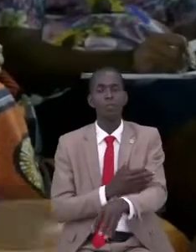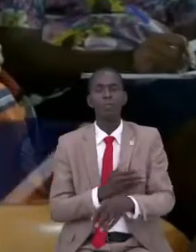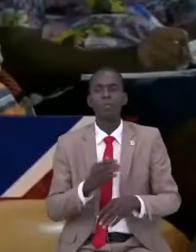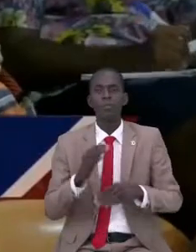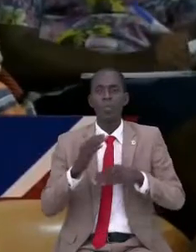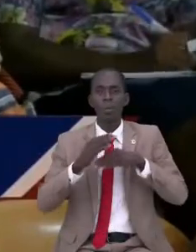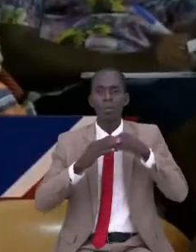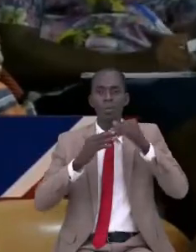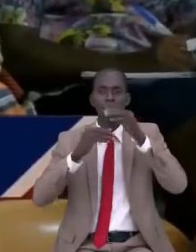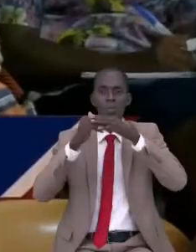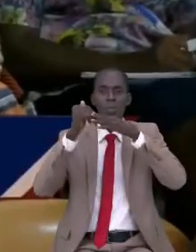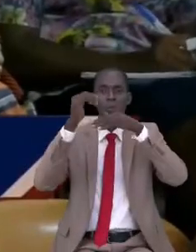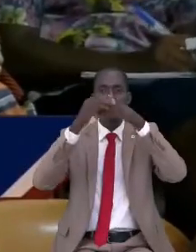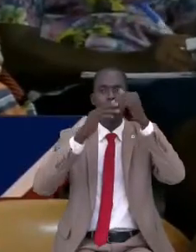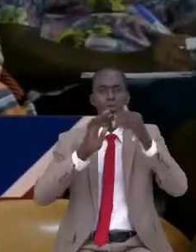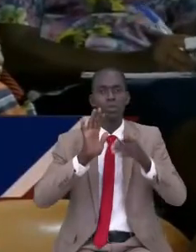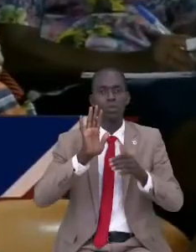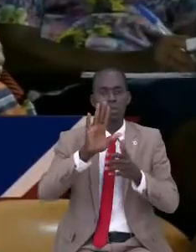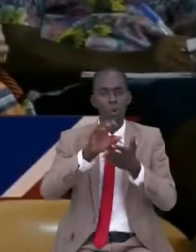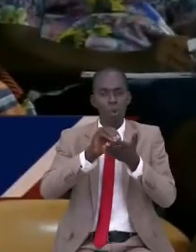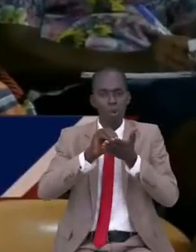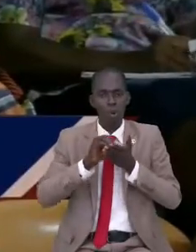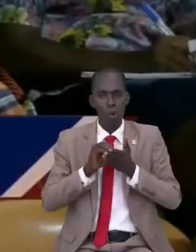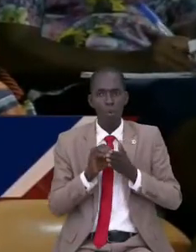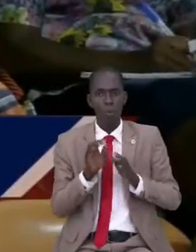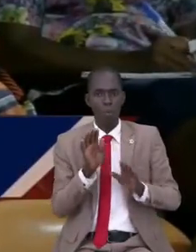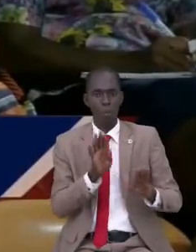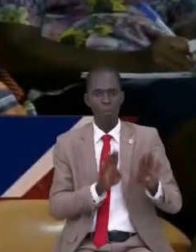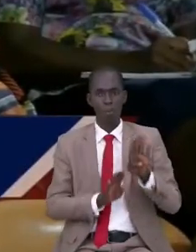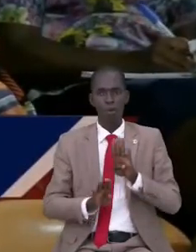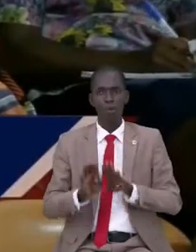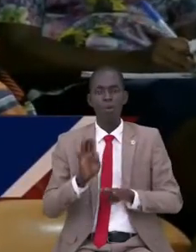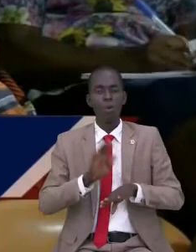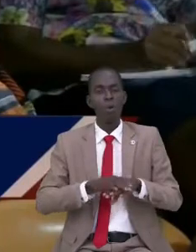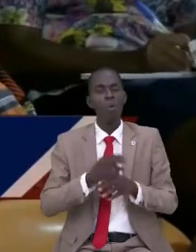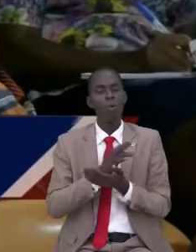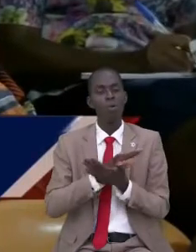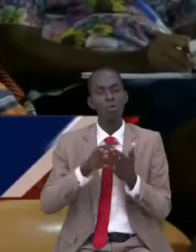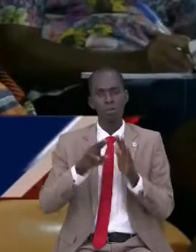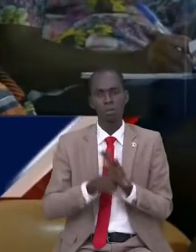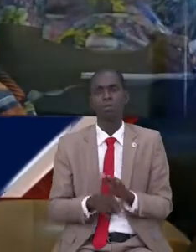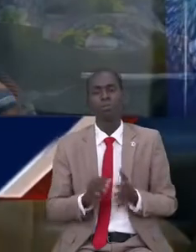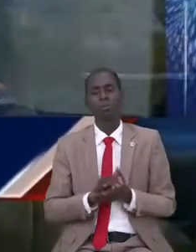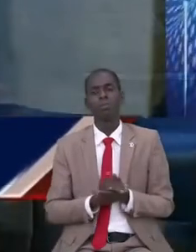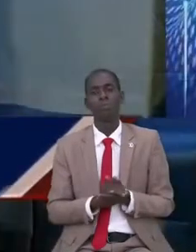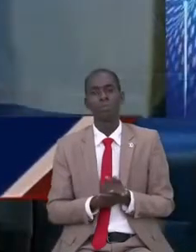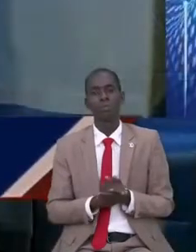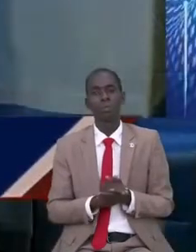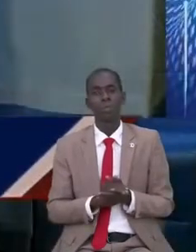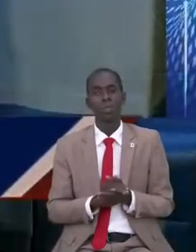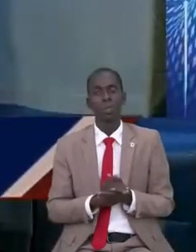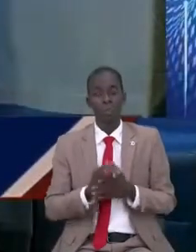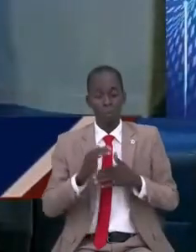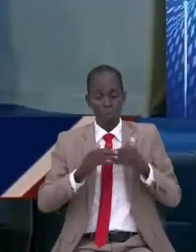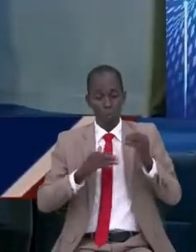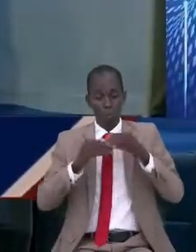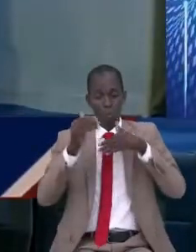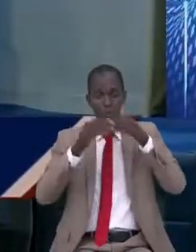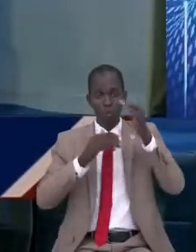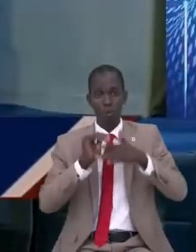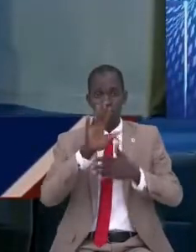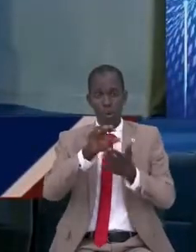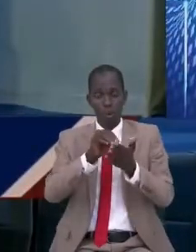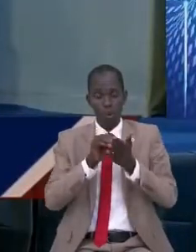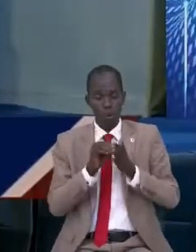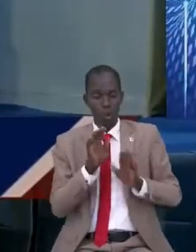build your own behavior on holiness. base your own